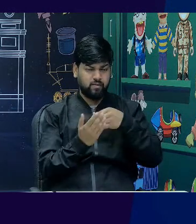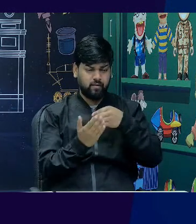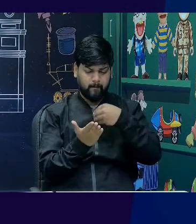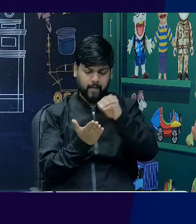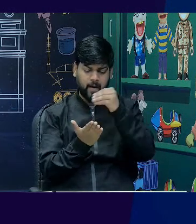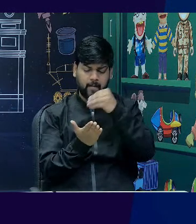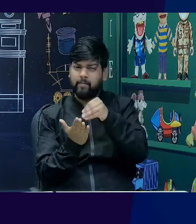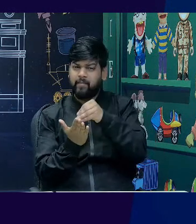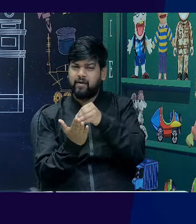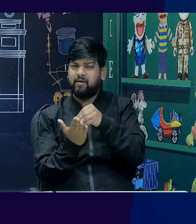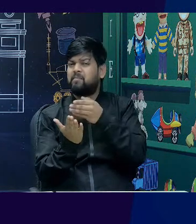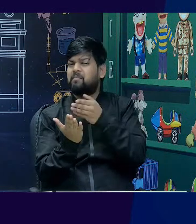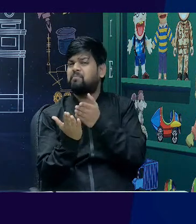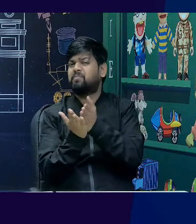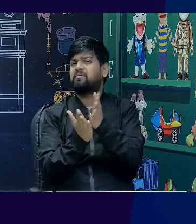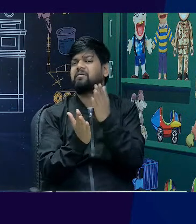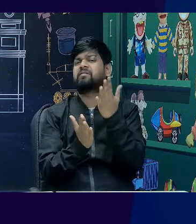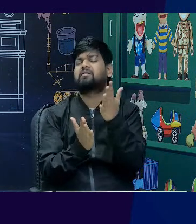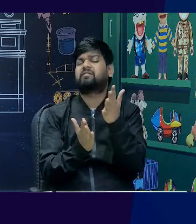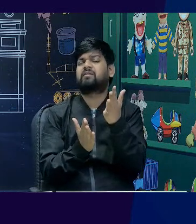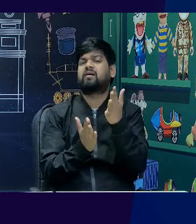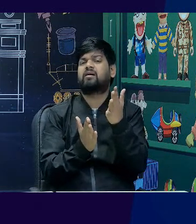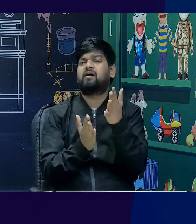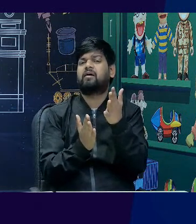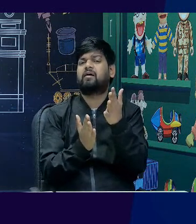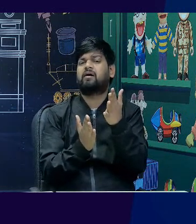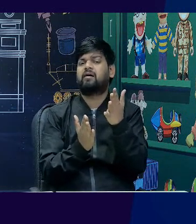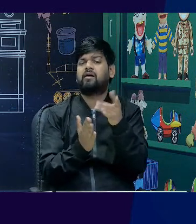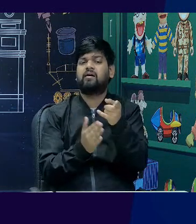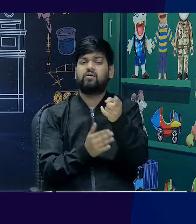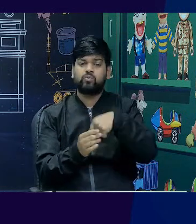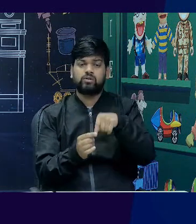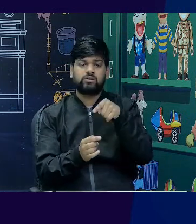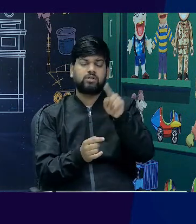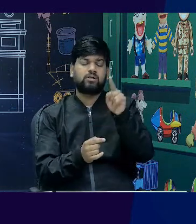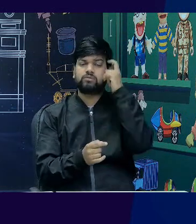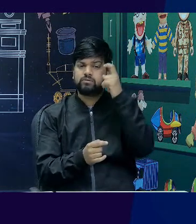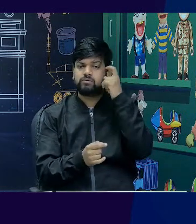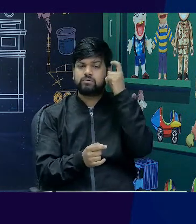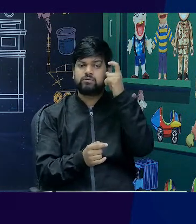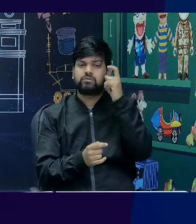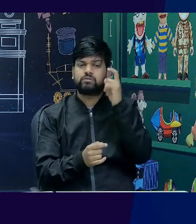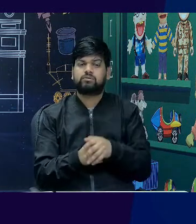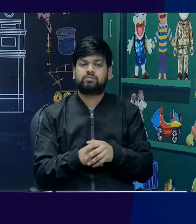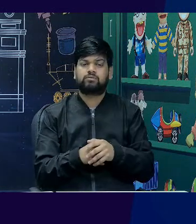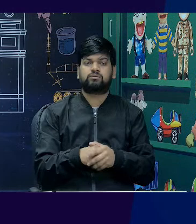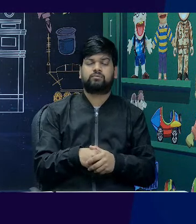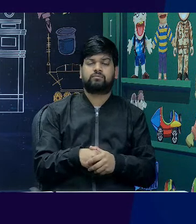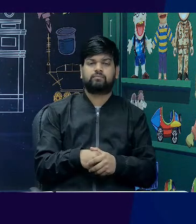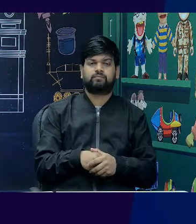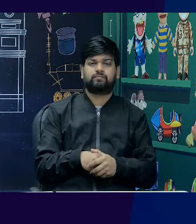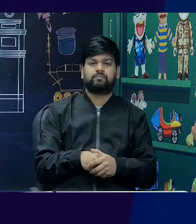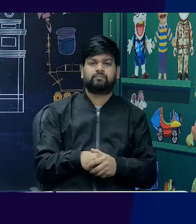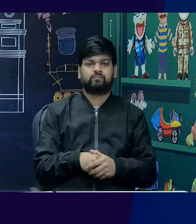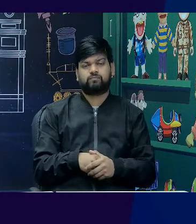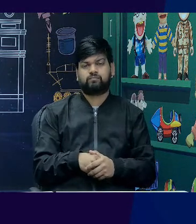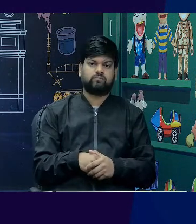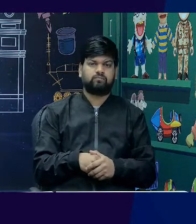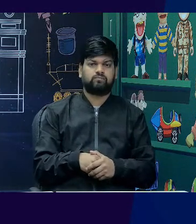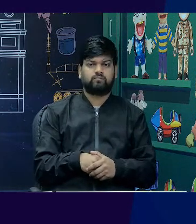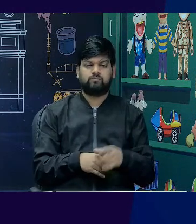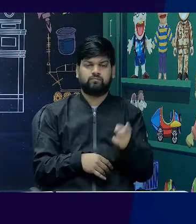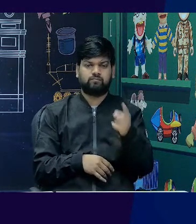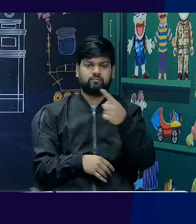subsidies. Second, disability payments. Third, purchase of defense goods. And fourth,